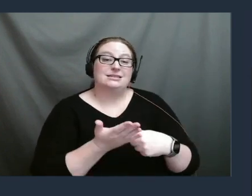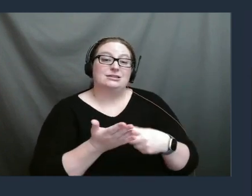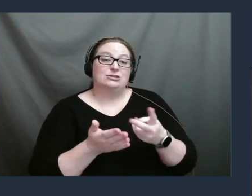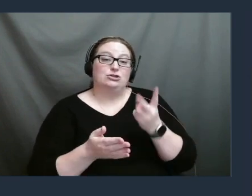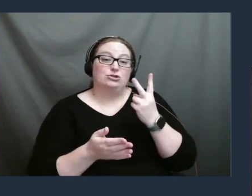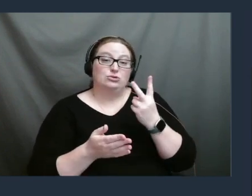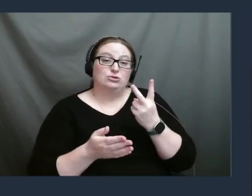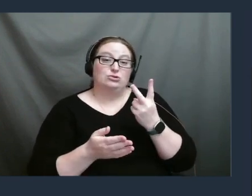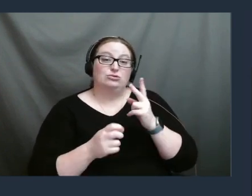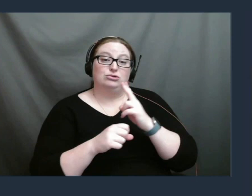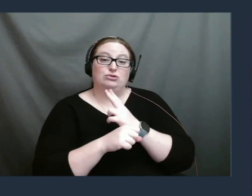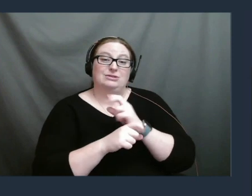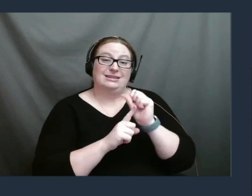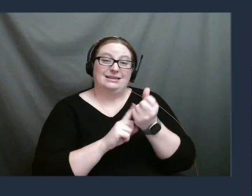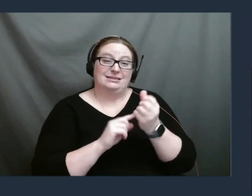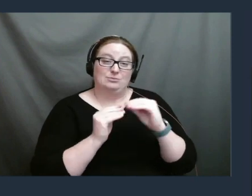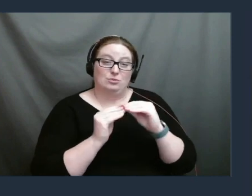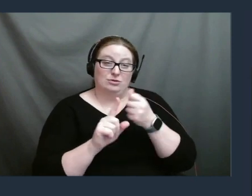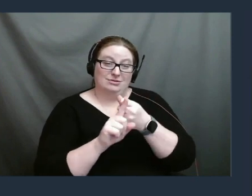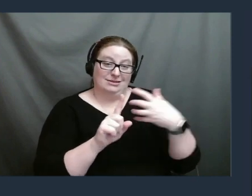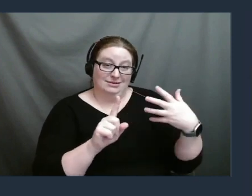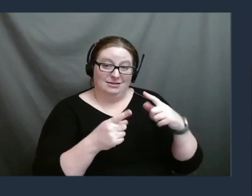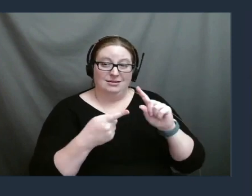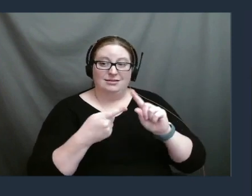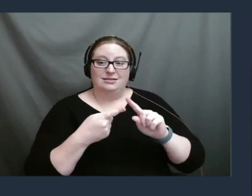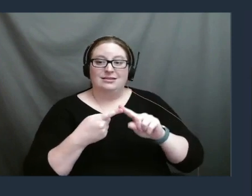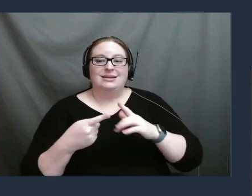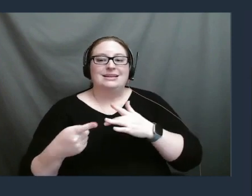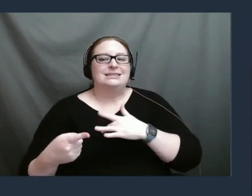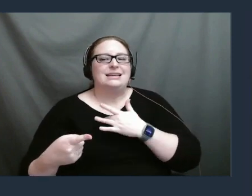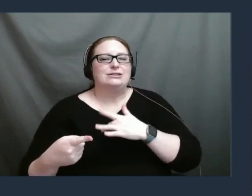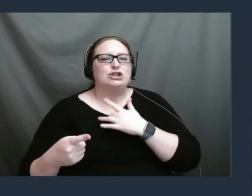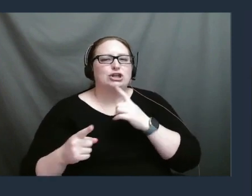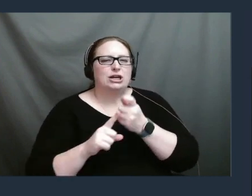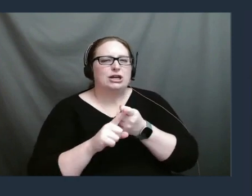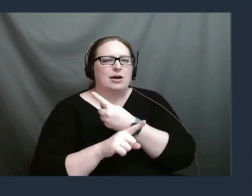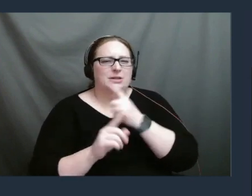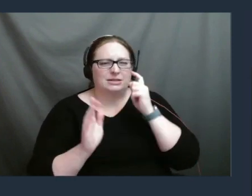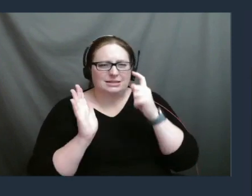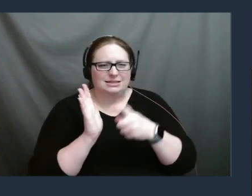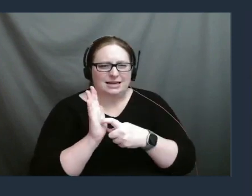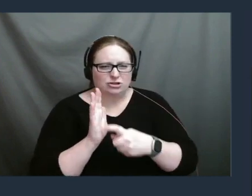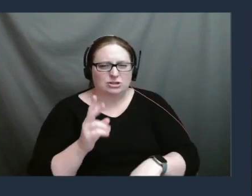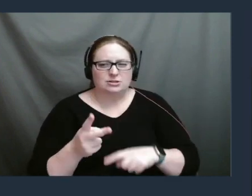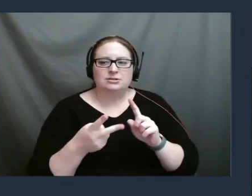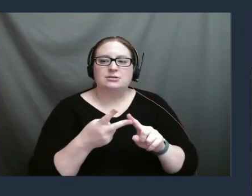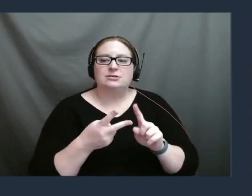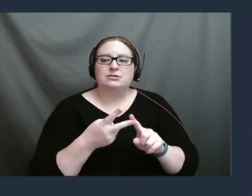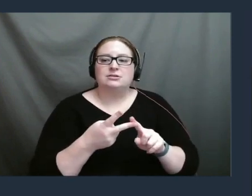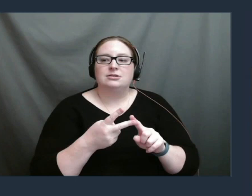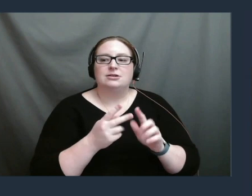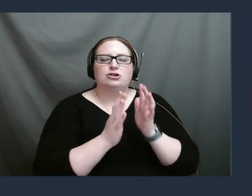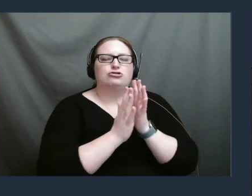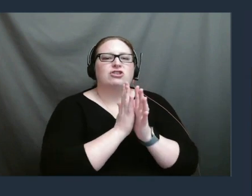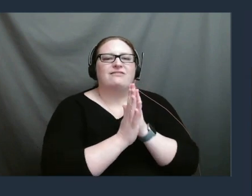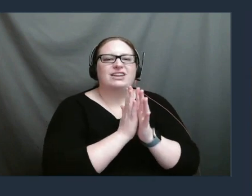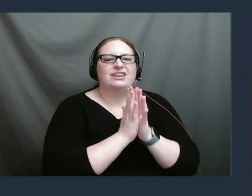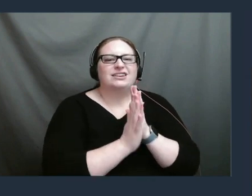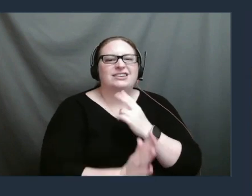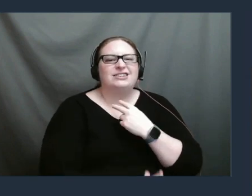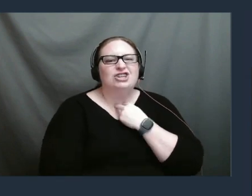detail. The first is going to be sensor anomaly detection, and the second is a more complex use case of traffic congestion forecasting.